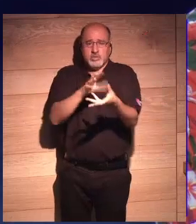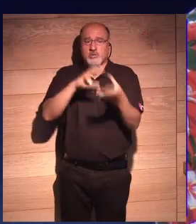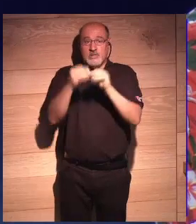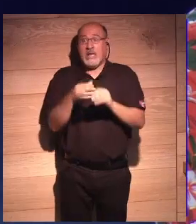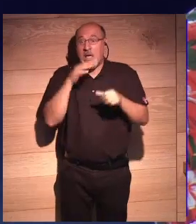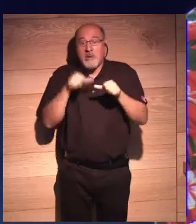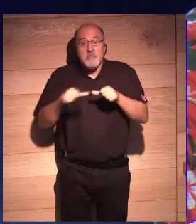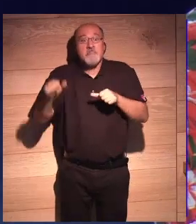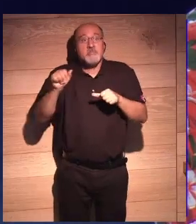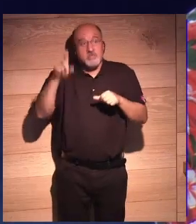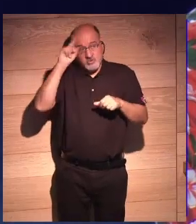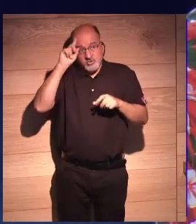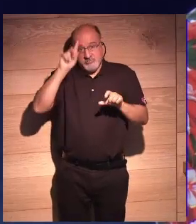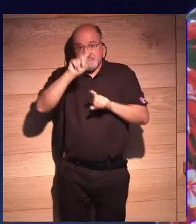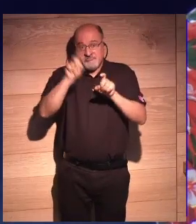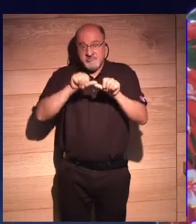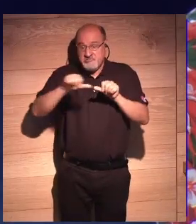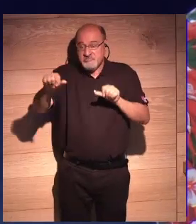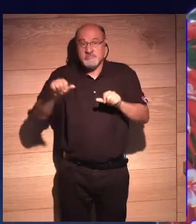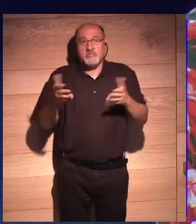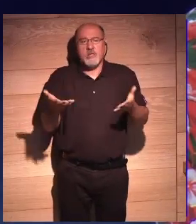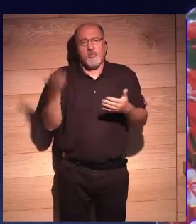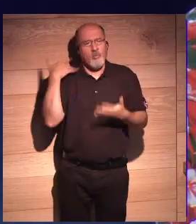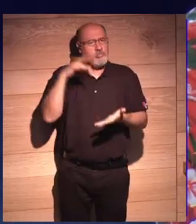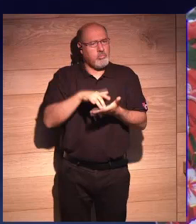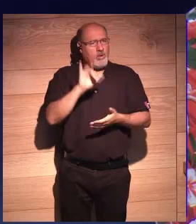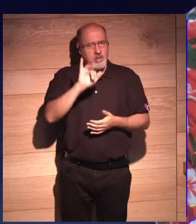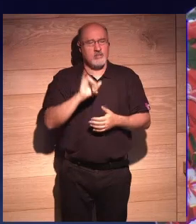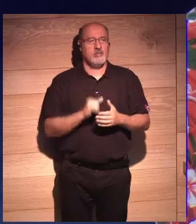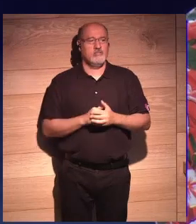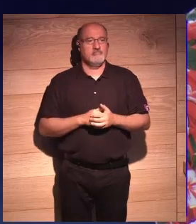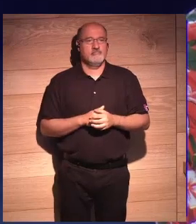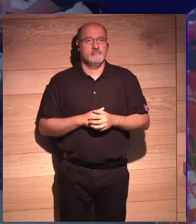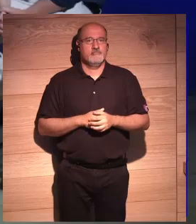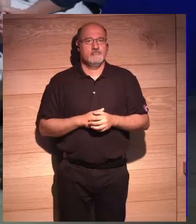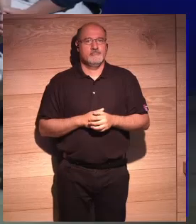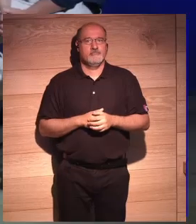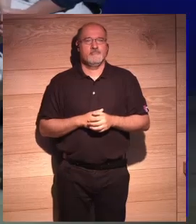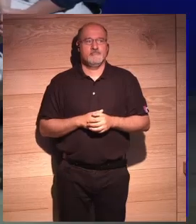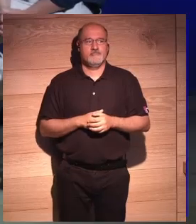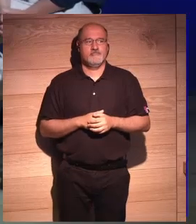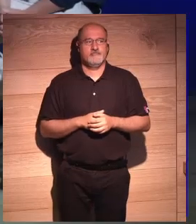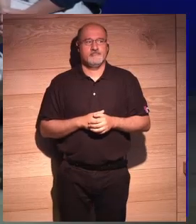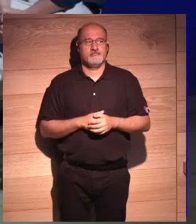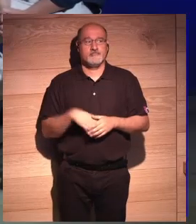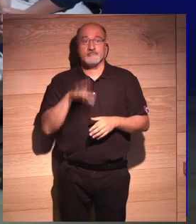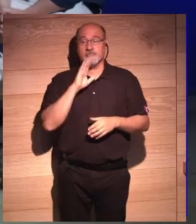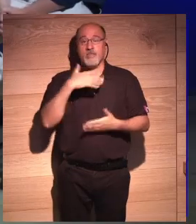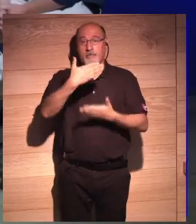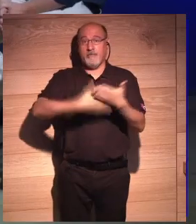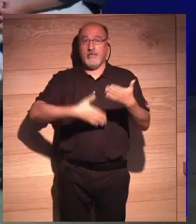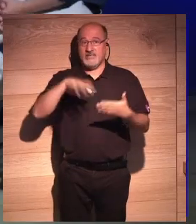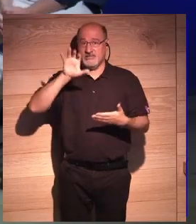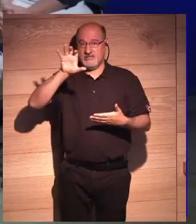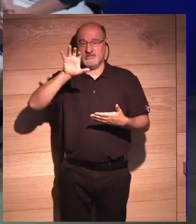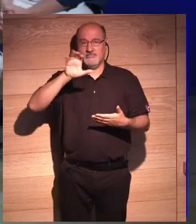consuming that piece of news. I really don't know what they've done with this proposal, but at least they did it at that time. Yeah, El